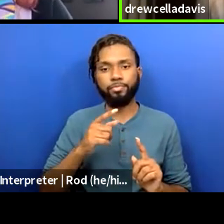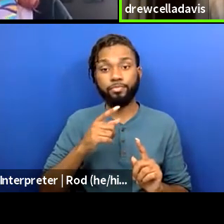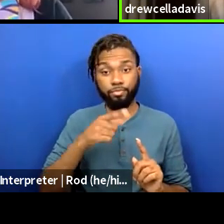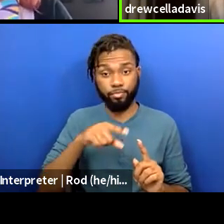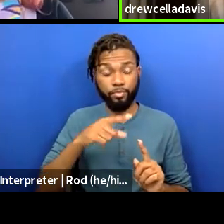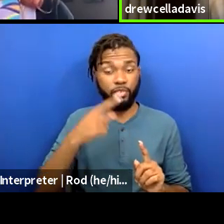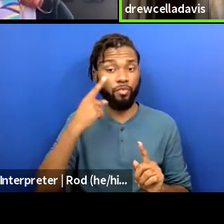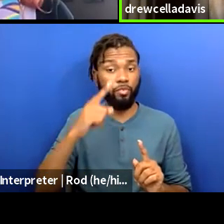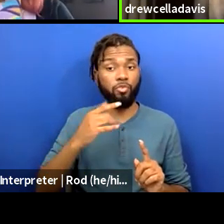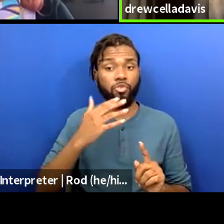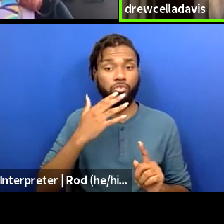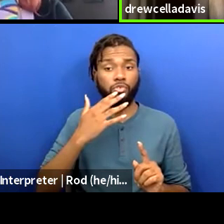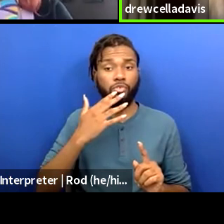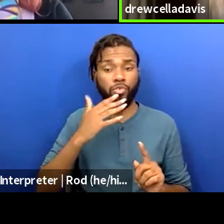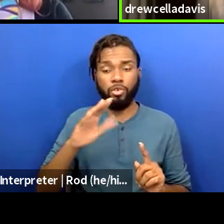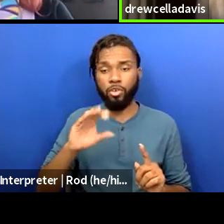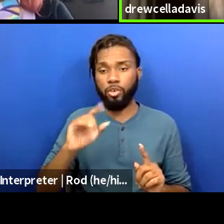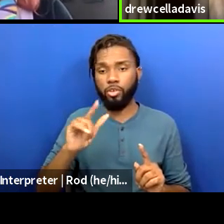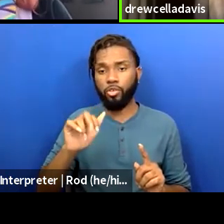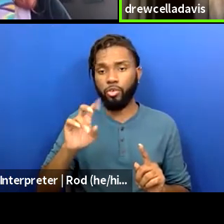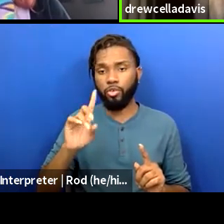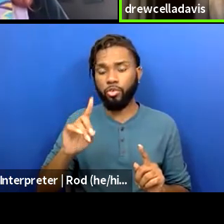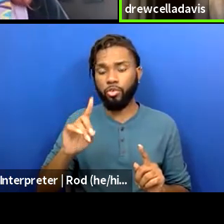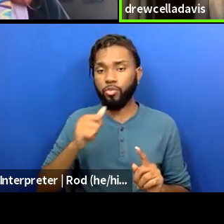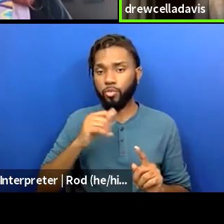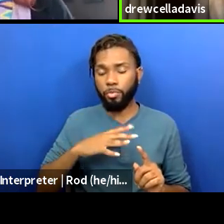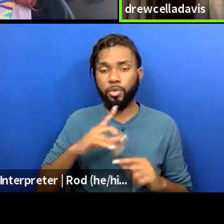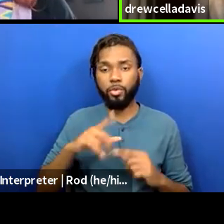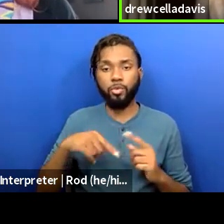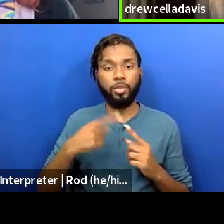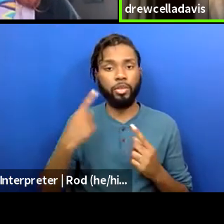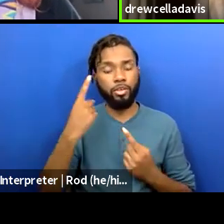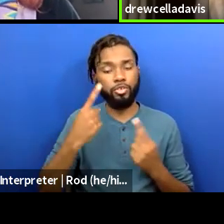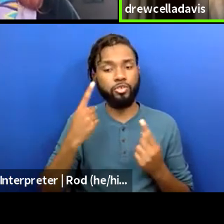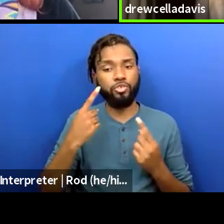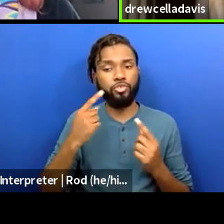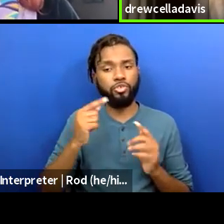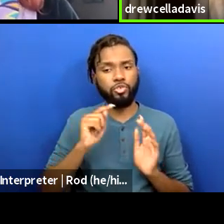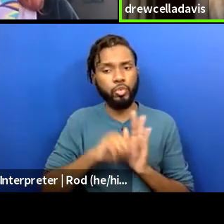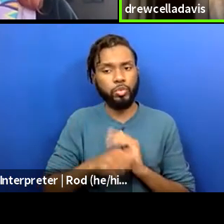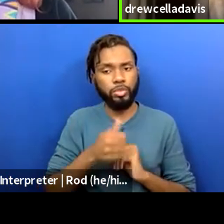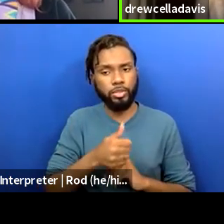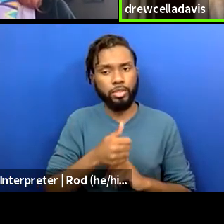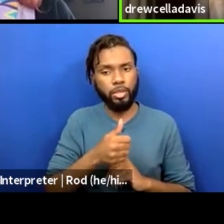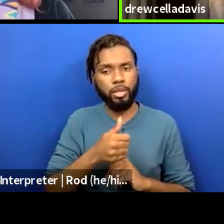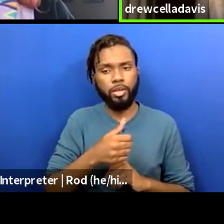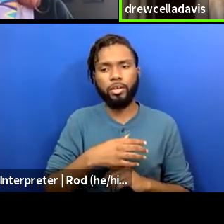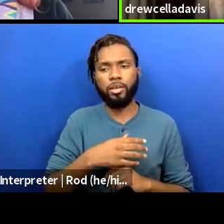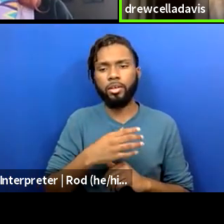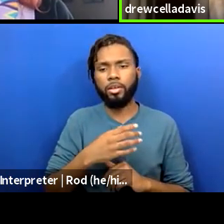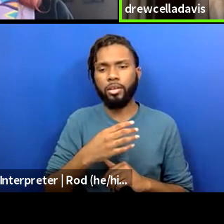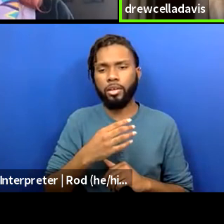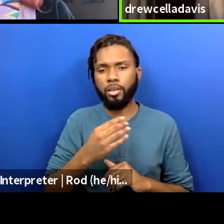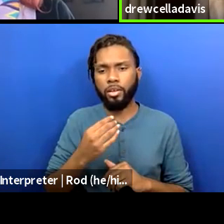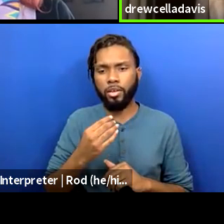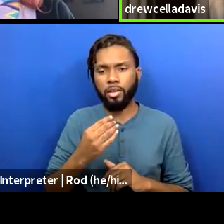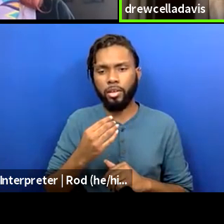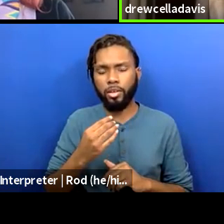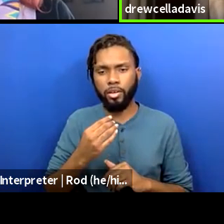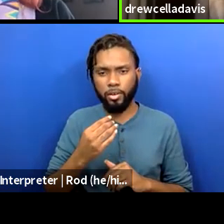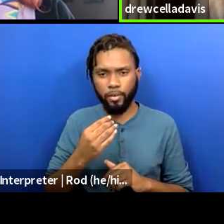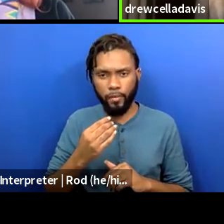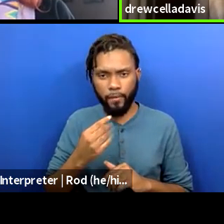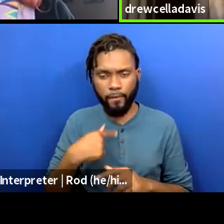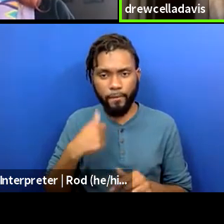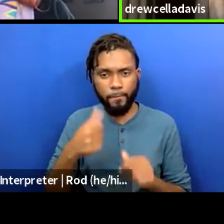have could consider suicide when the rainbow is not enough. And I remember just watching it, and it was after